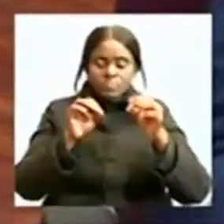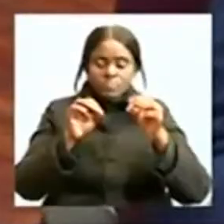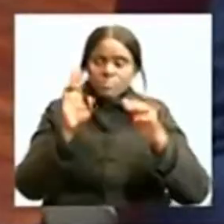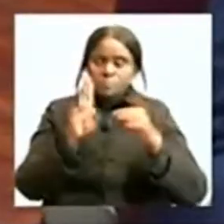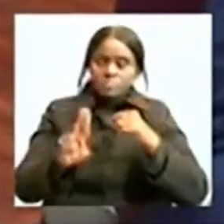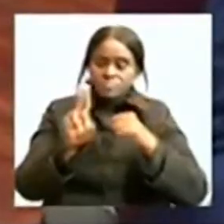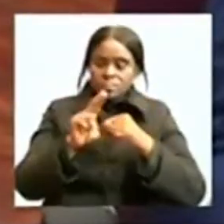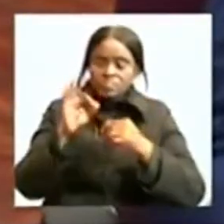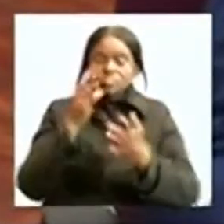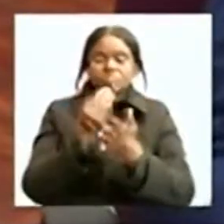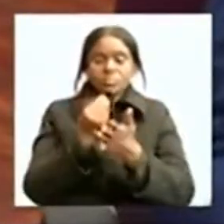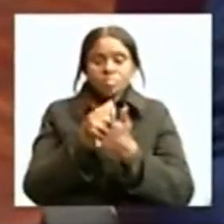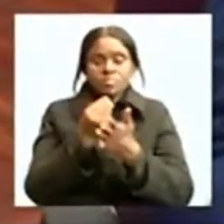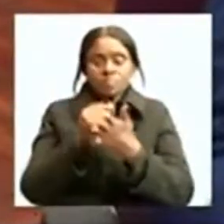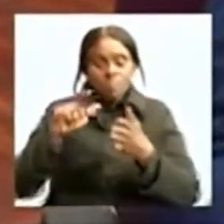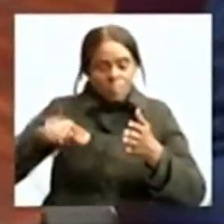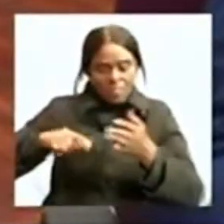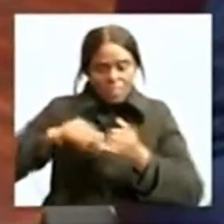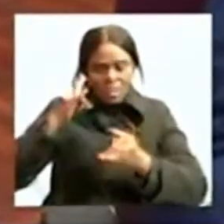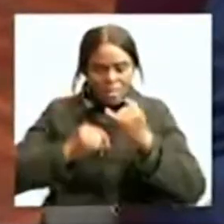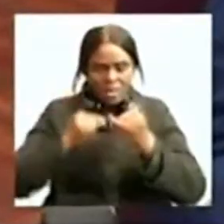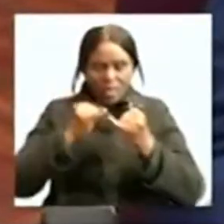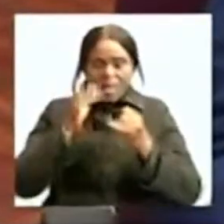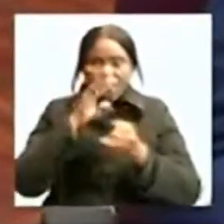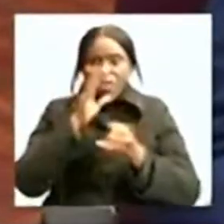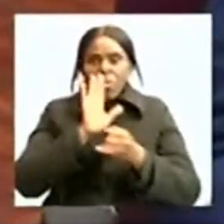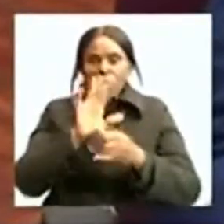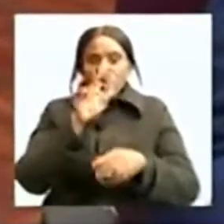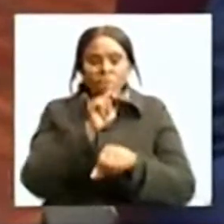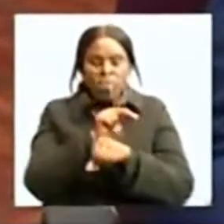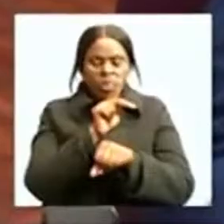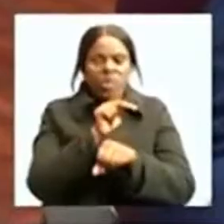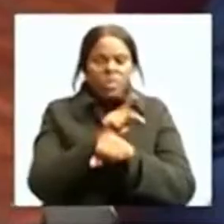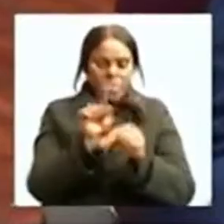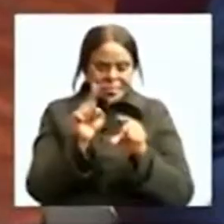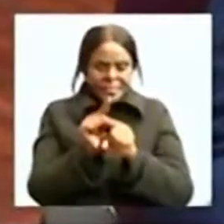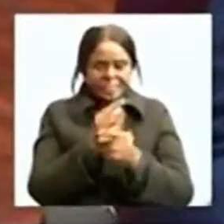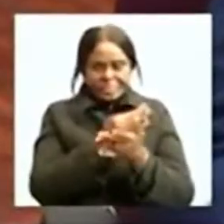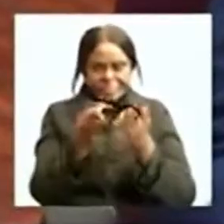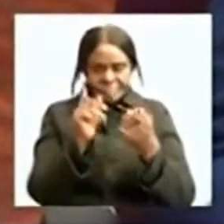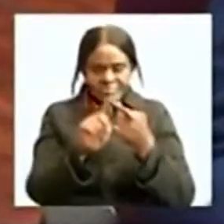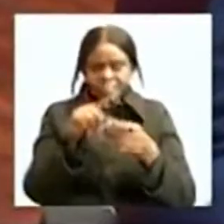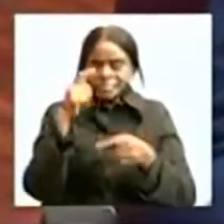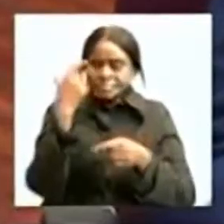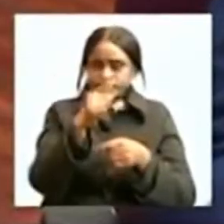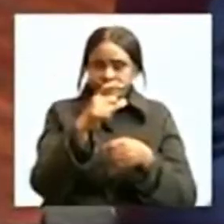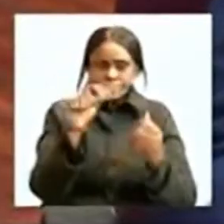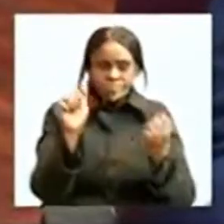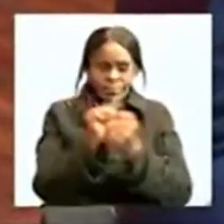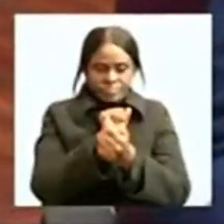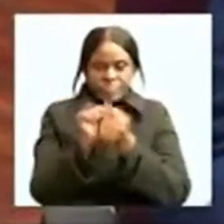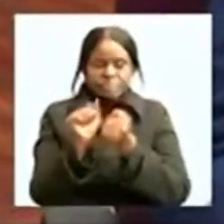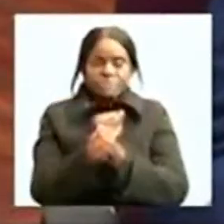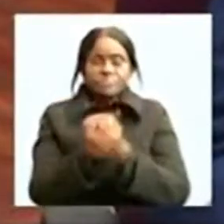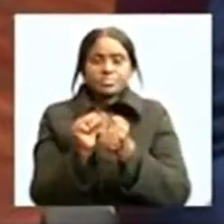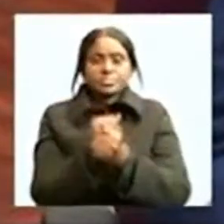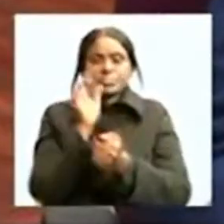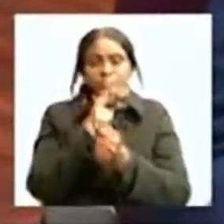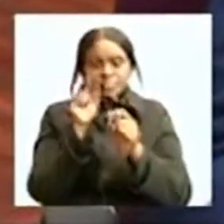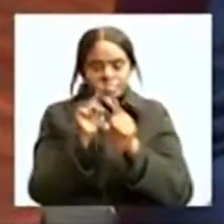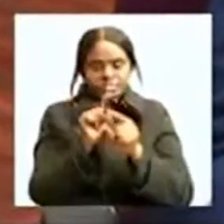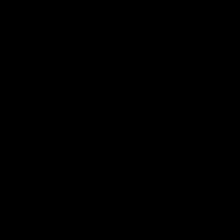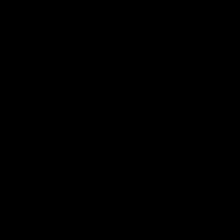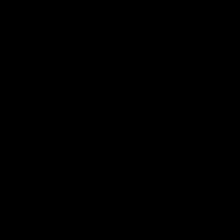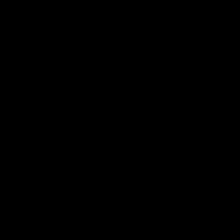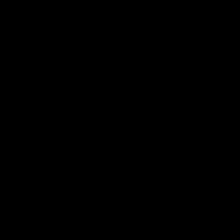utilization of funds, delayed completion of projects, failure to charge liquidation damages